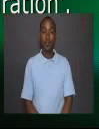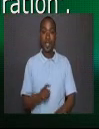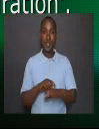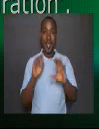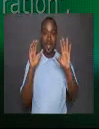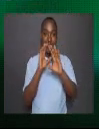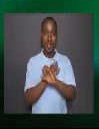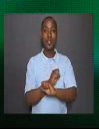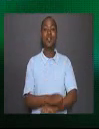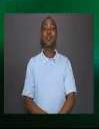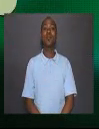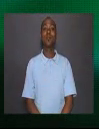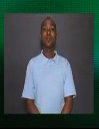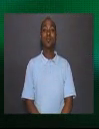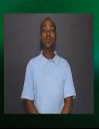Time's up.